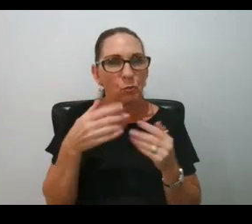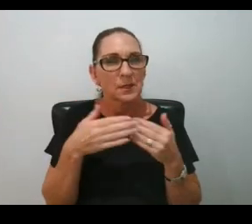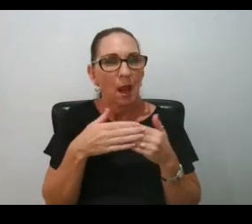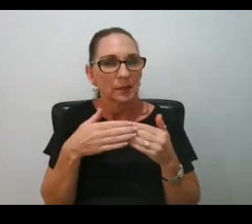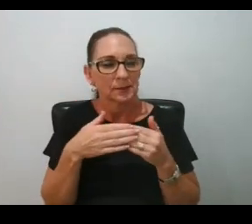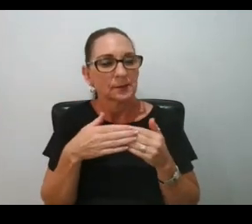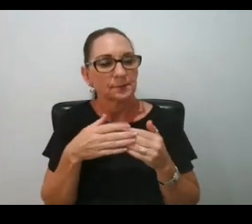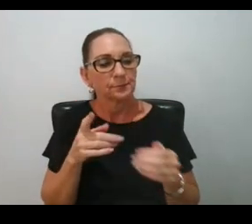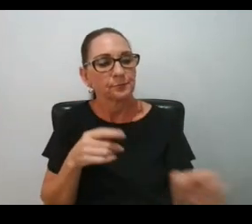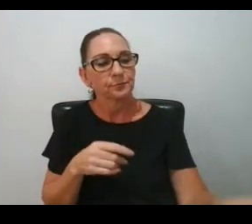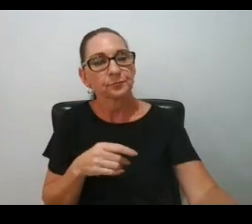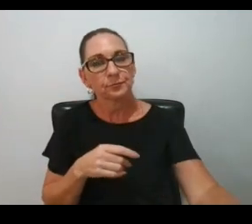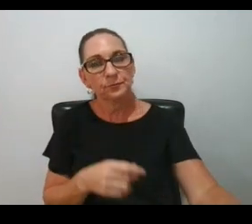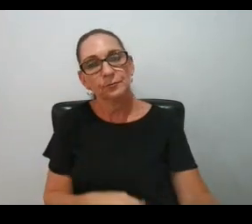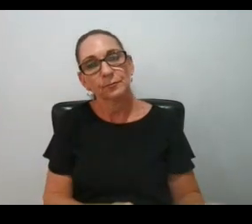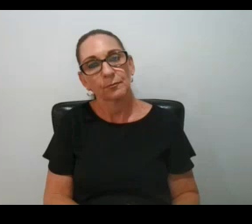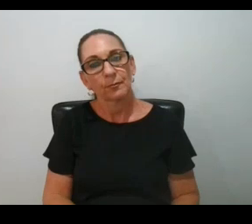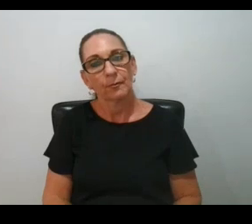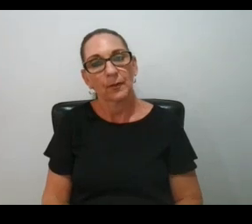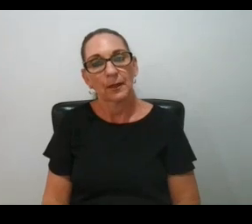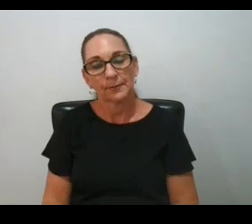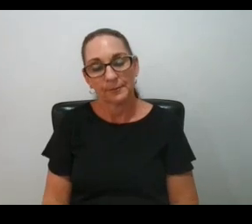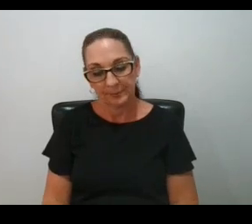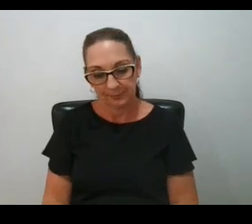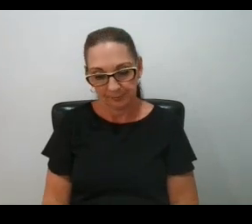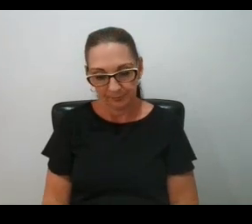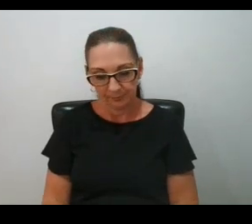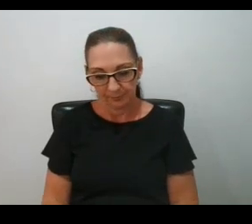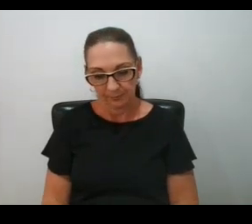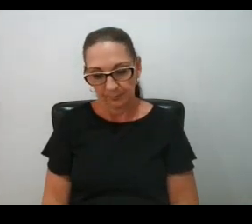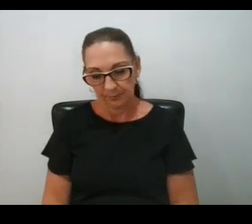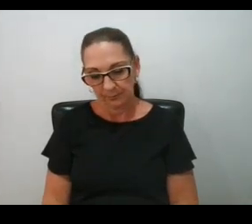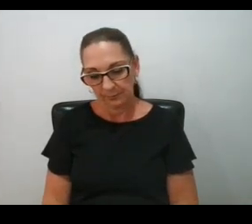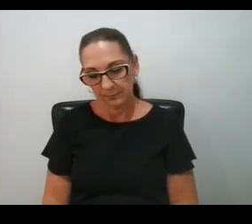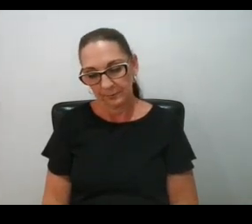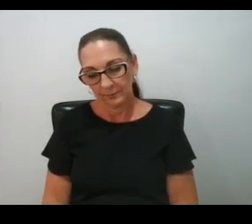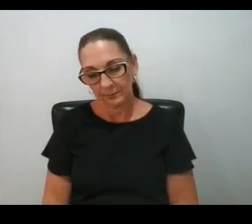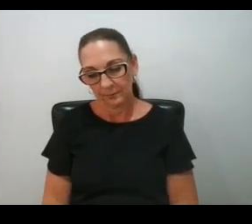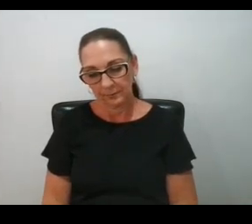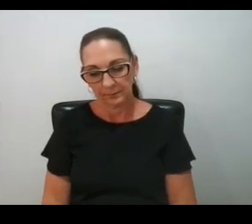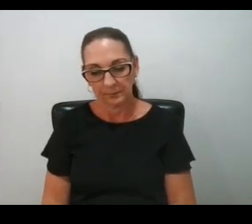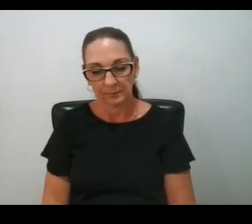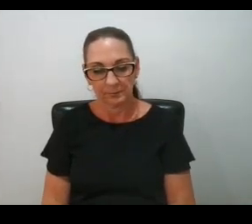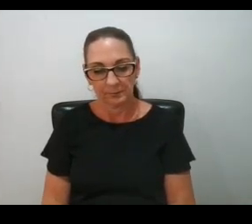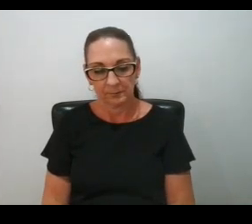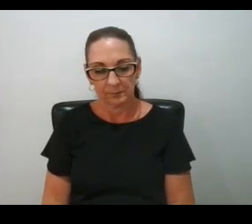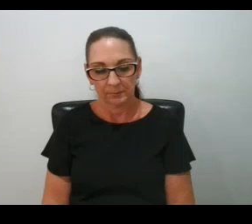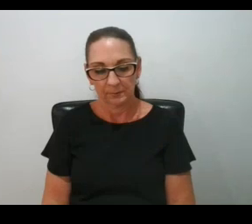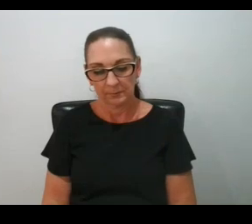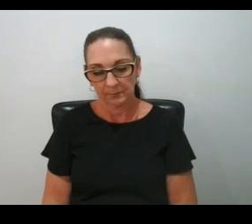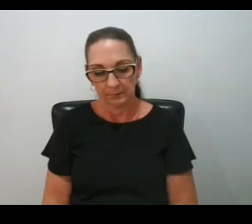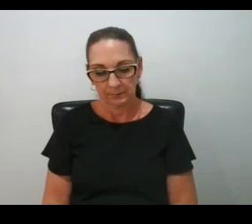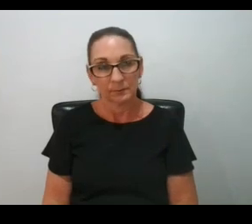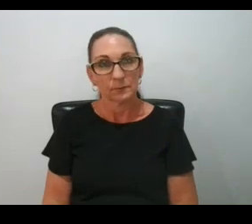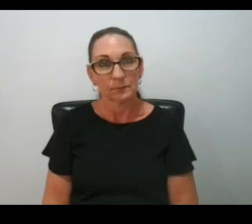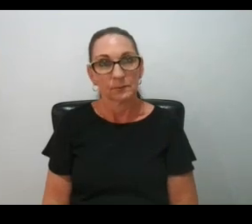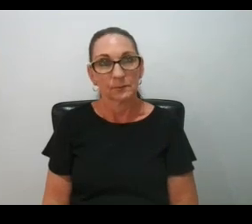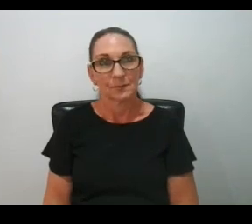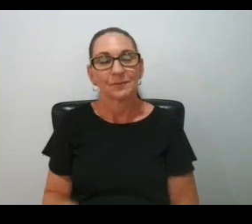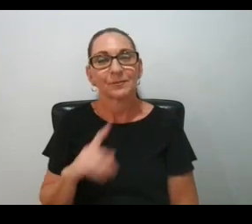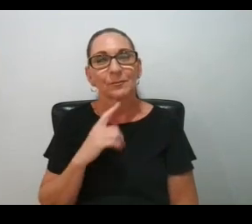So we look at the issues on that one. So let's just. It's not There we